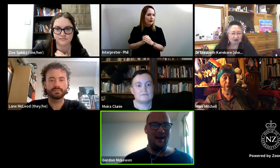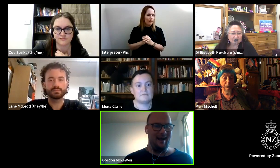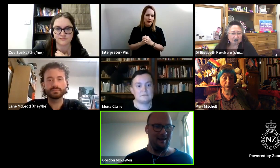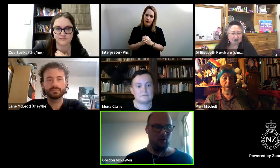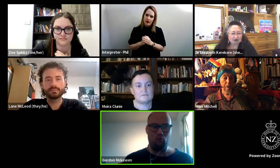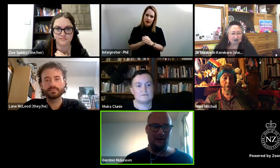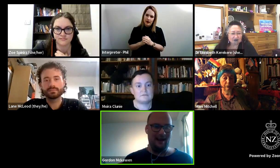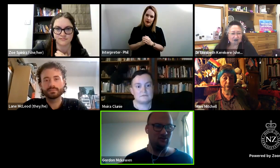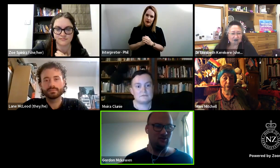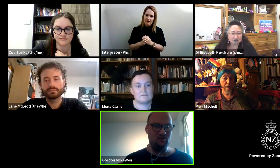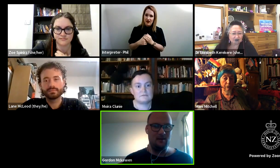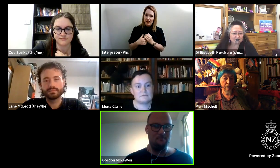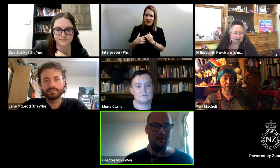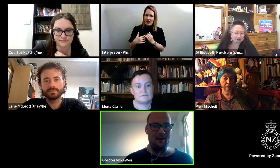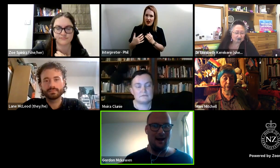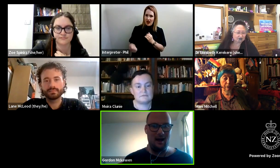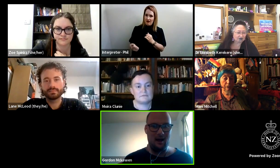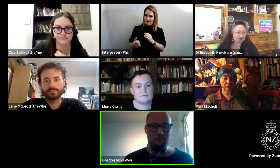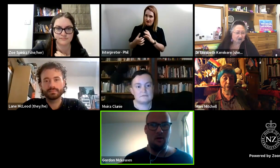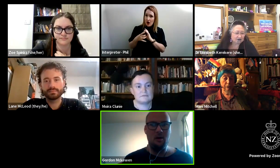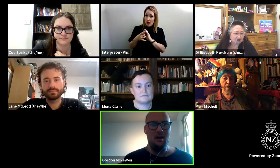having a relationship,